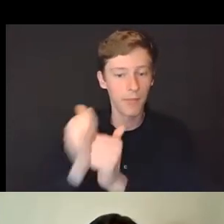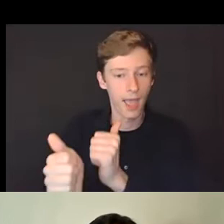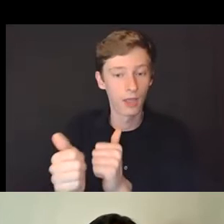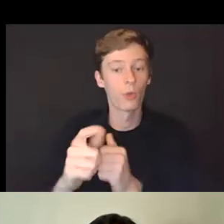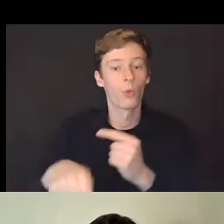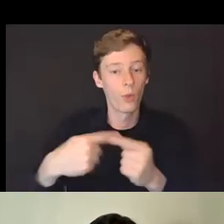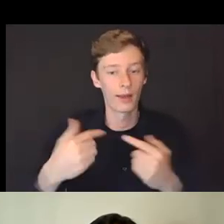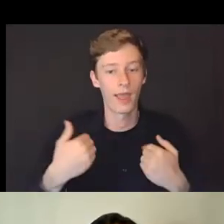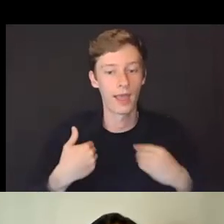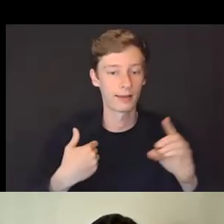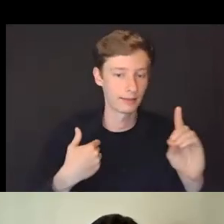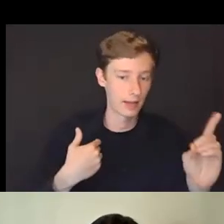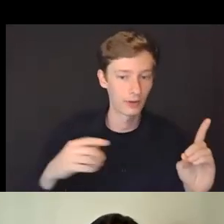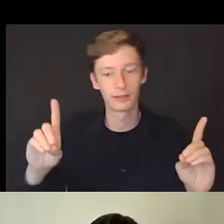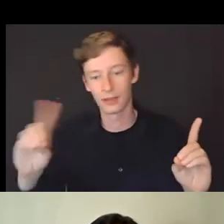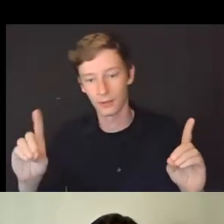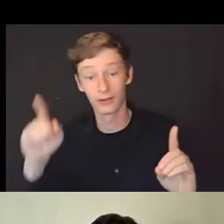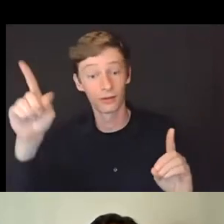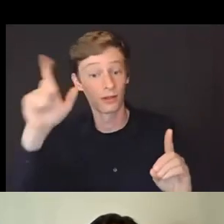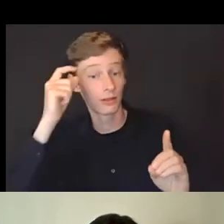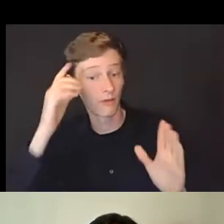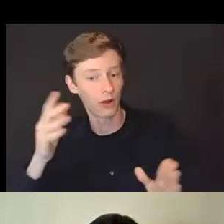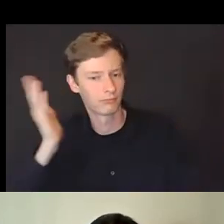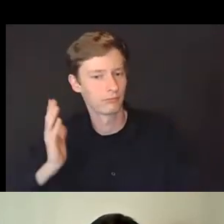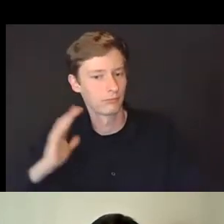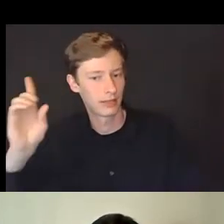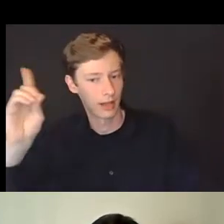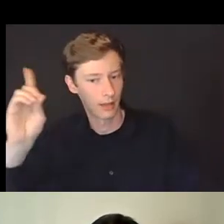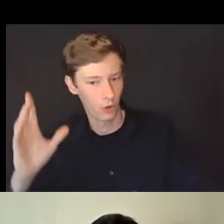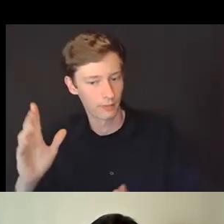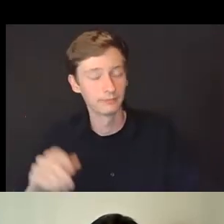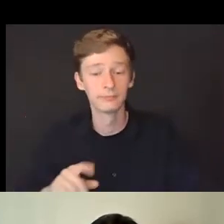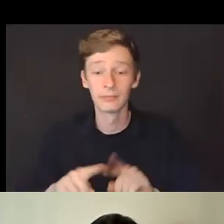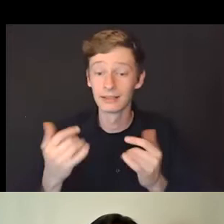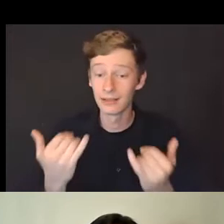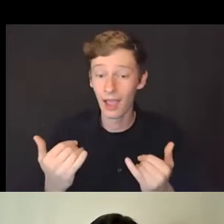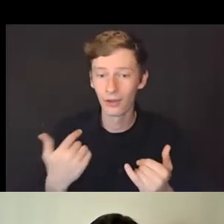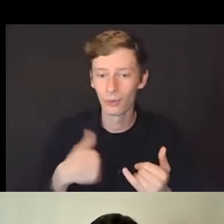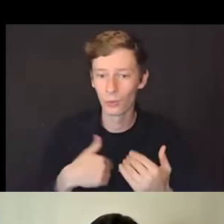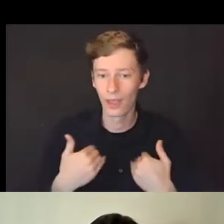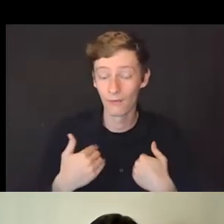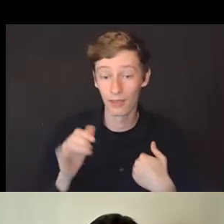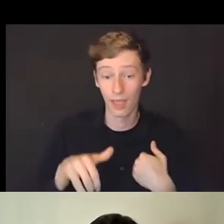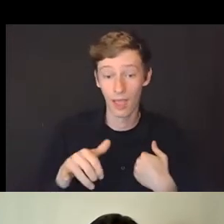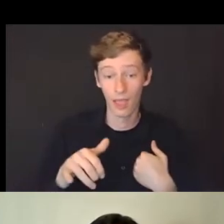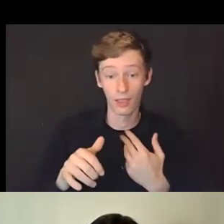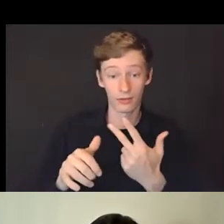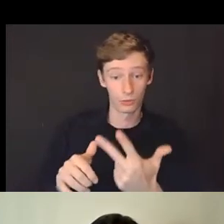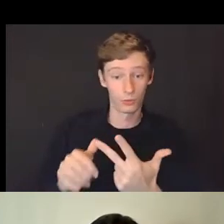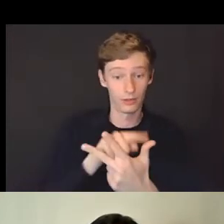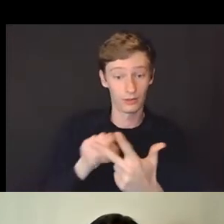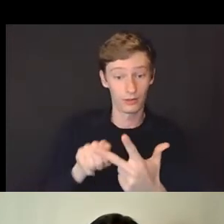have a Democratic governor. But now, you know, we've got a big part, we've got two parts of that trifecta that are not with